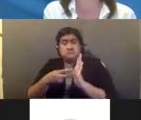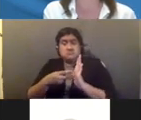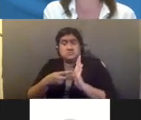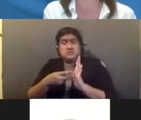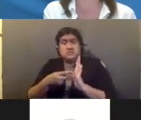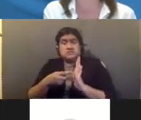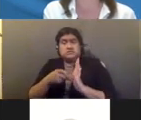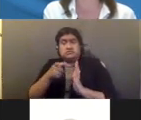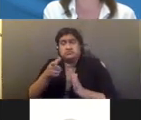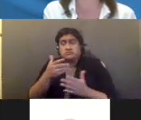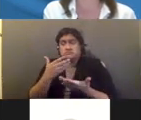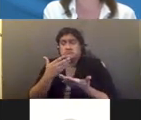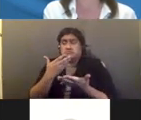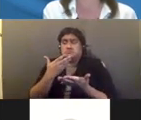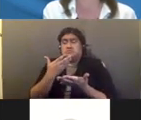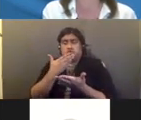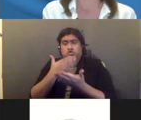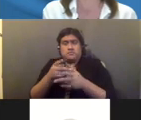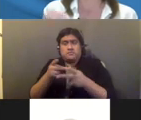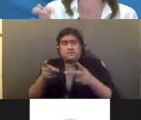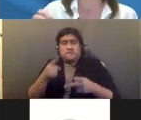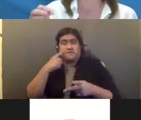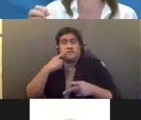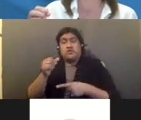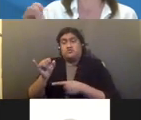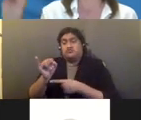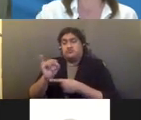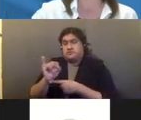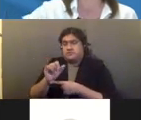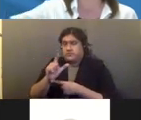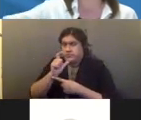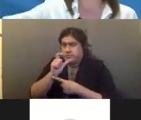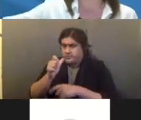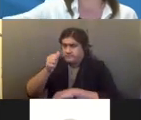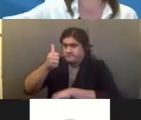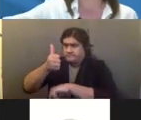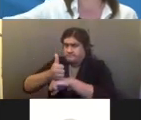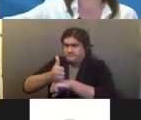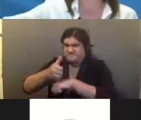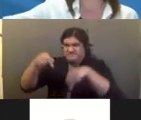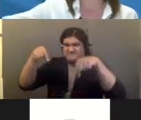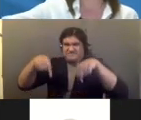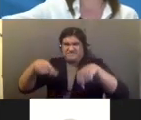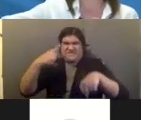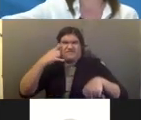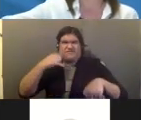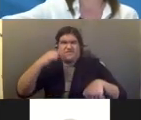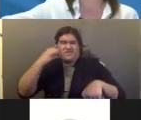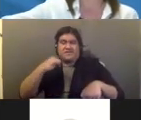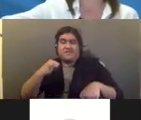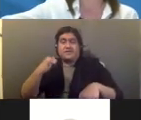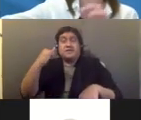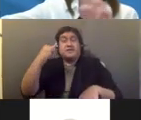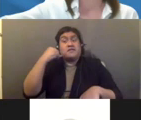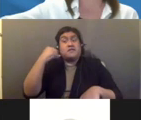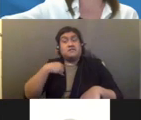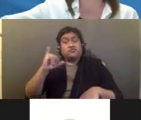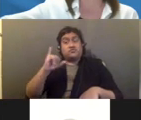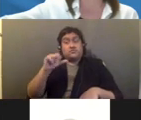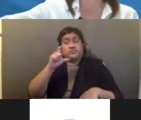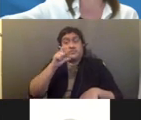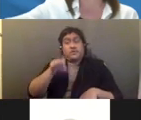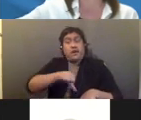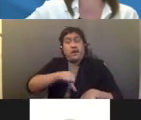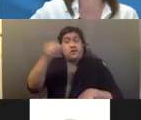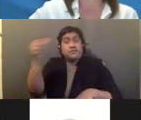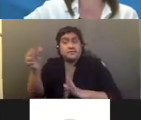that are based in California. If you have an insurance that is based in another state, so we see this with young adults